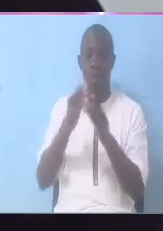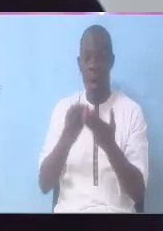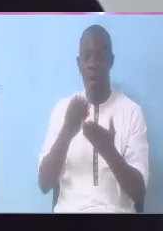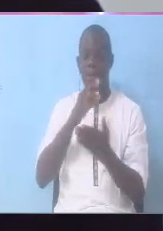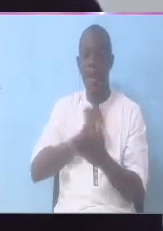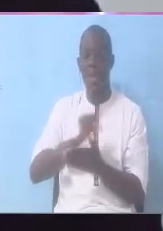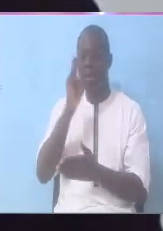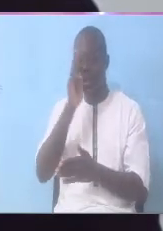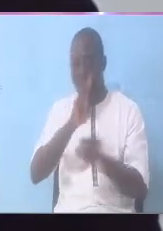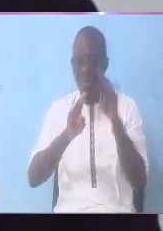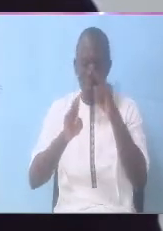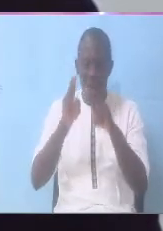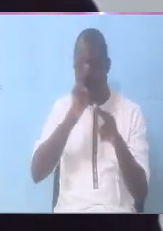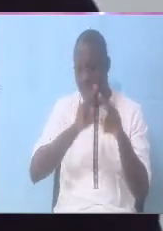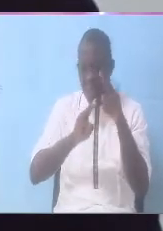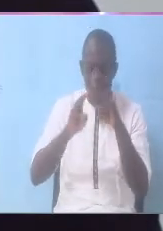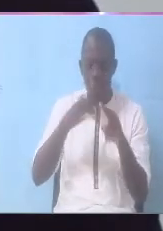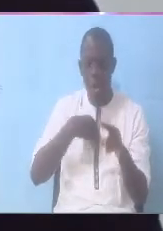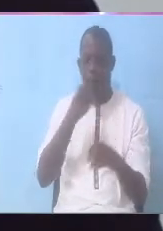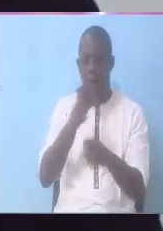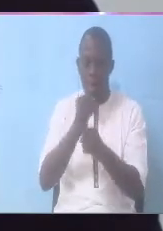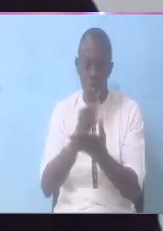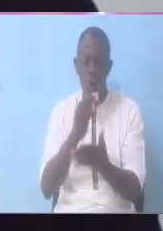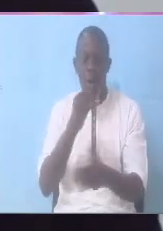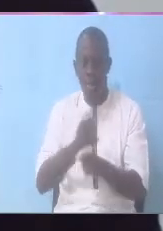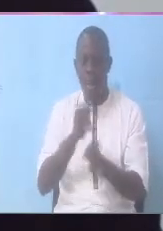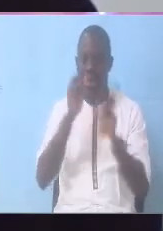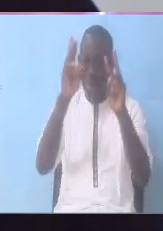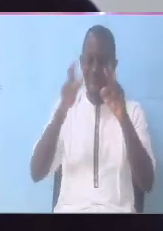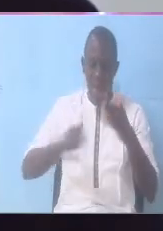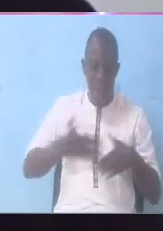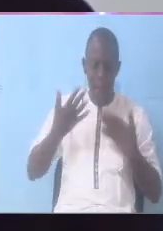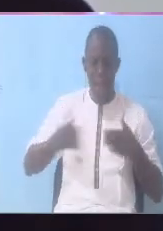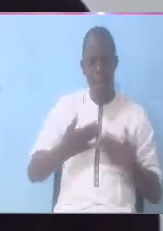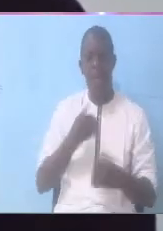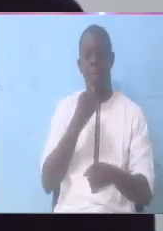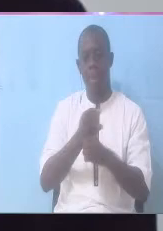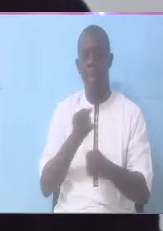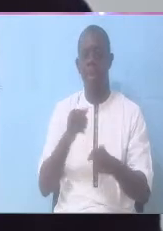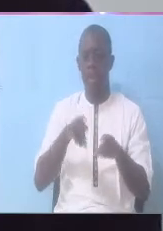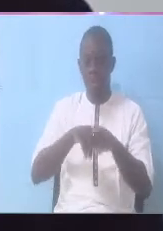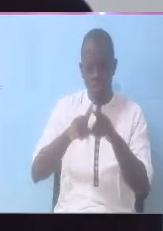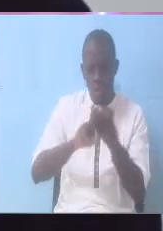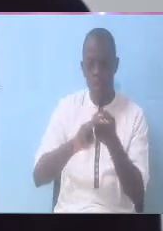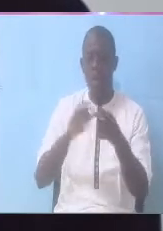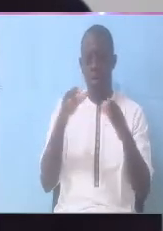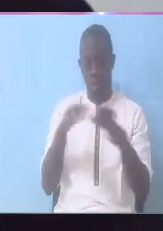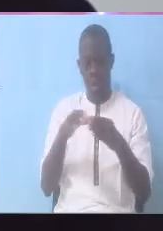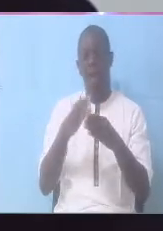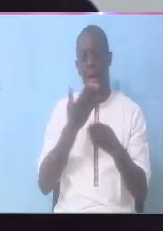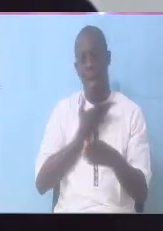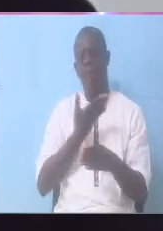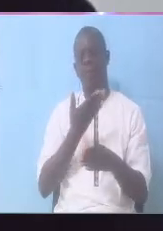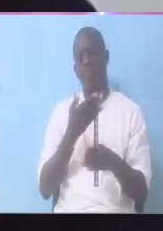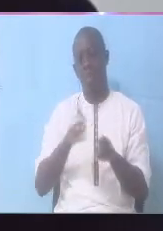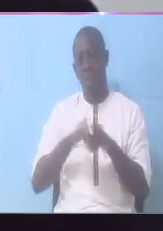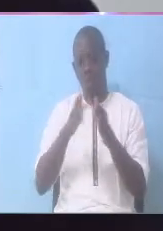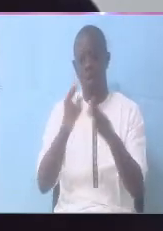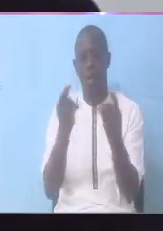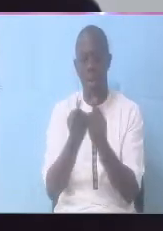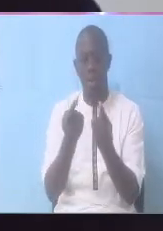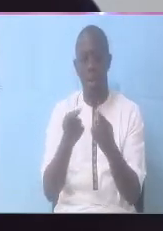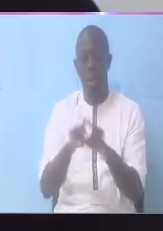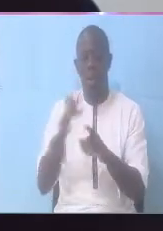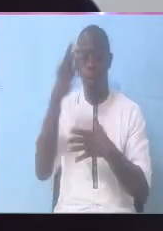membe ke kan wolem nyintiko pour ani Yaya Jammeh sina dia lanno e muru itema bitum ko nyin nata ke wala nyama hanfo na